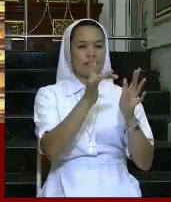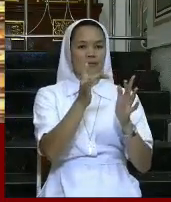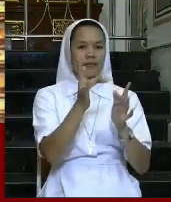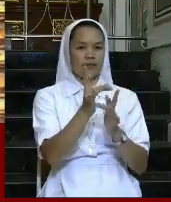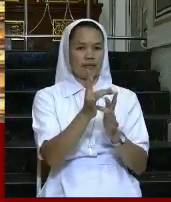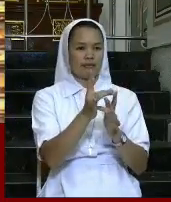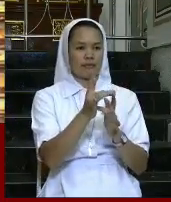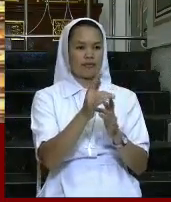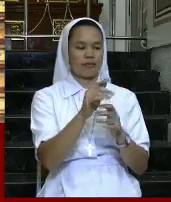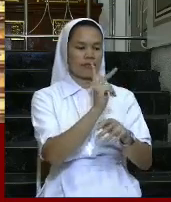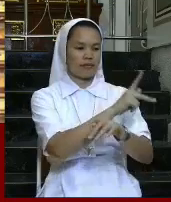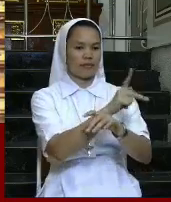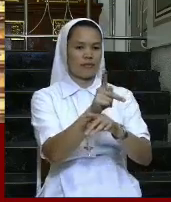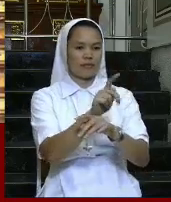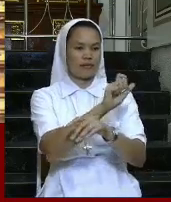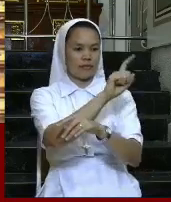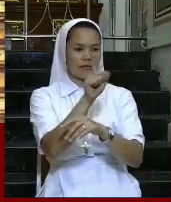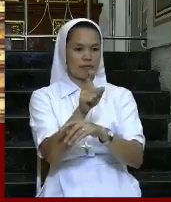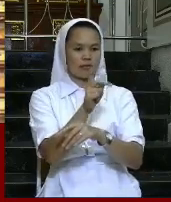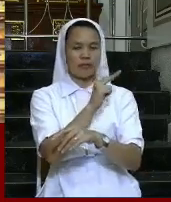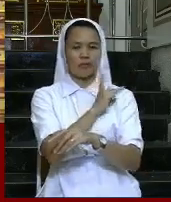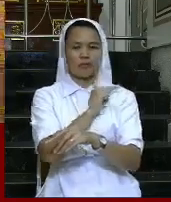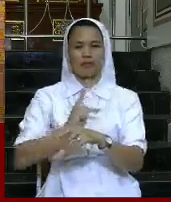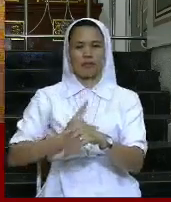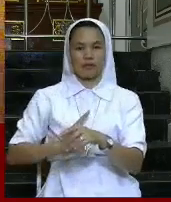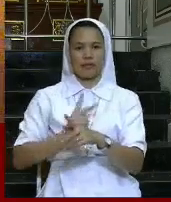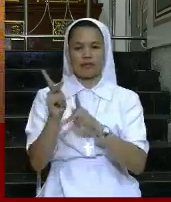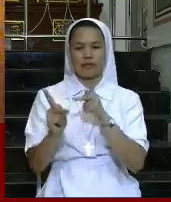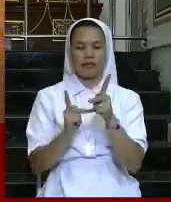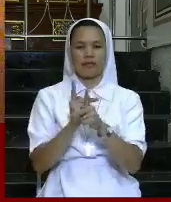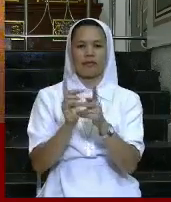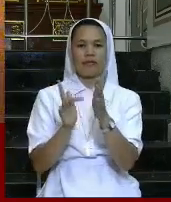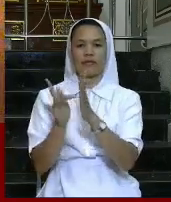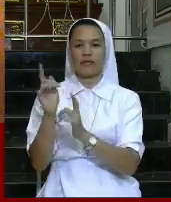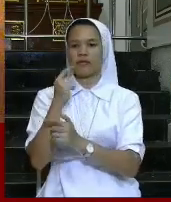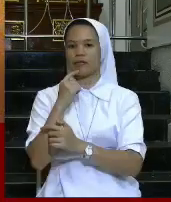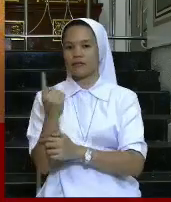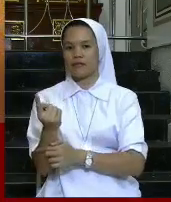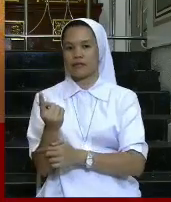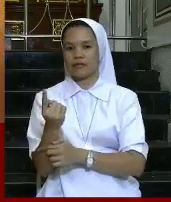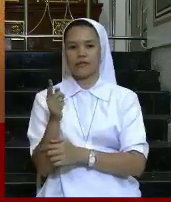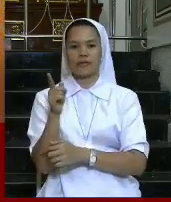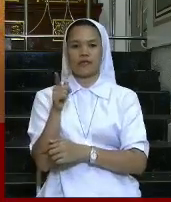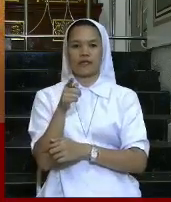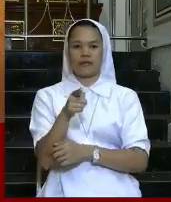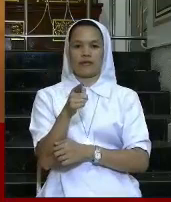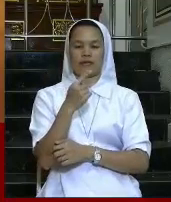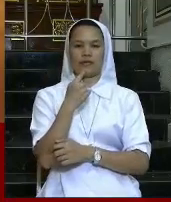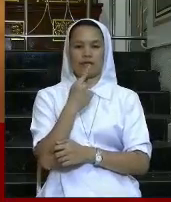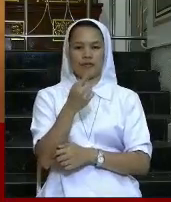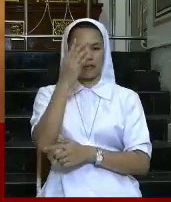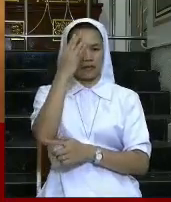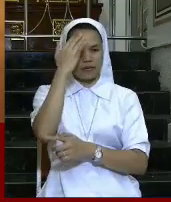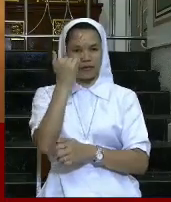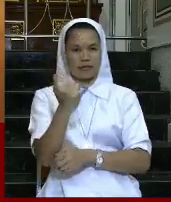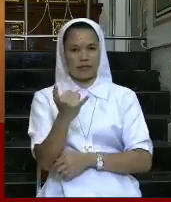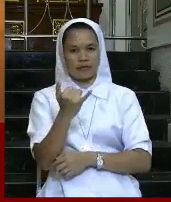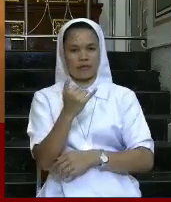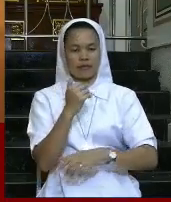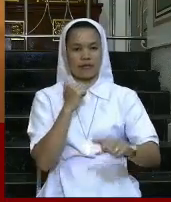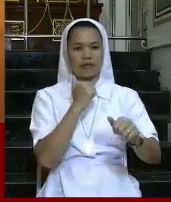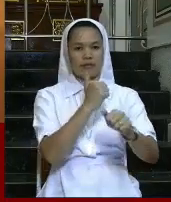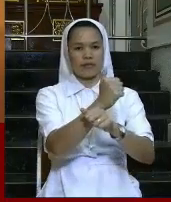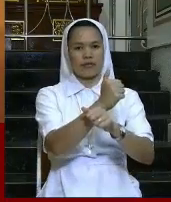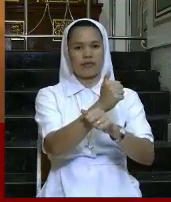he questioned him. Are you the king of the Jews? Jesus said, you say so. And when he was accused by the